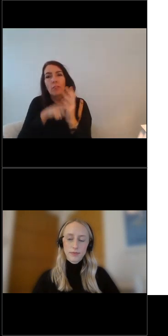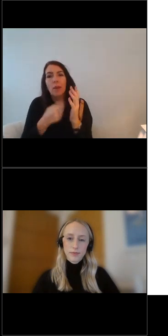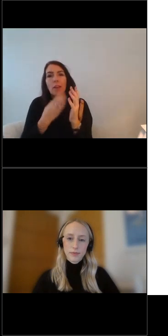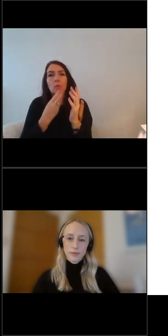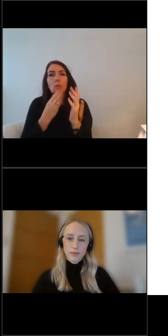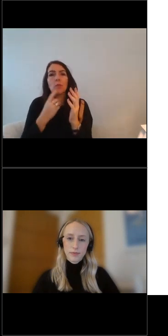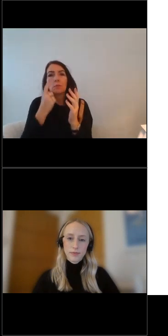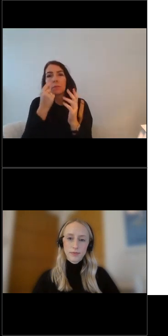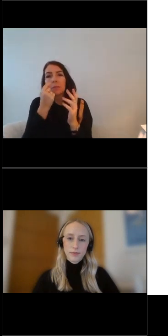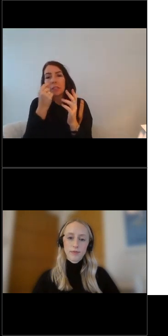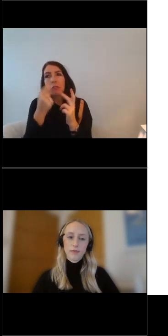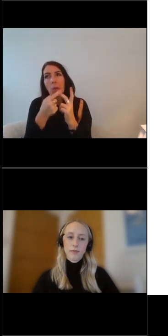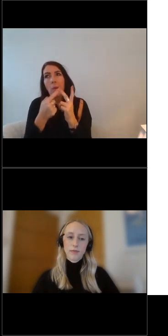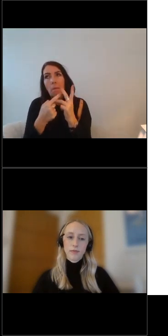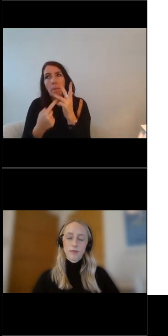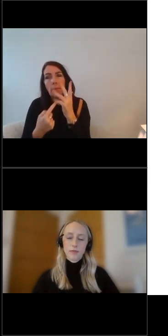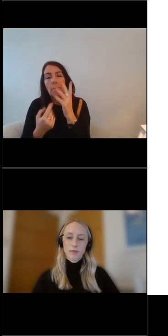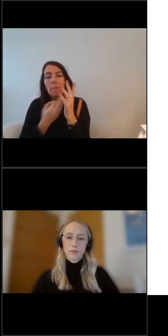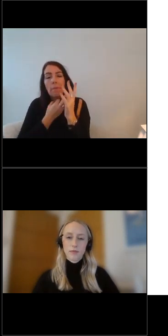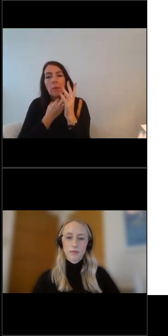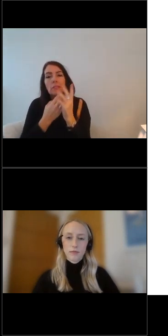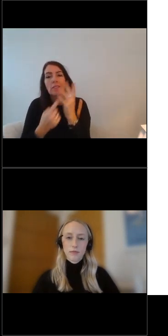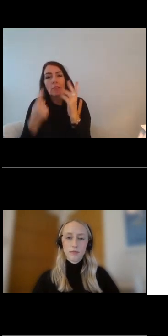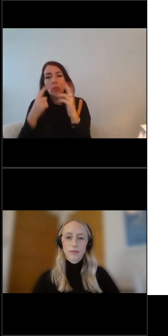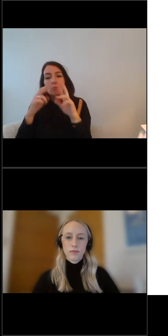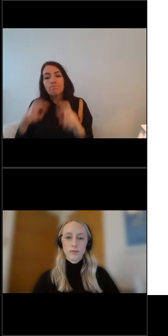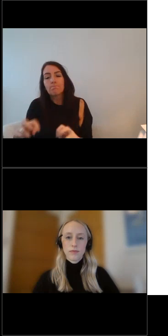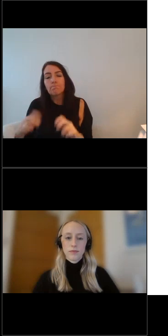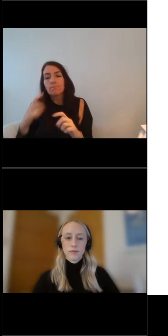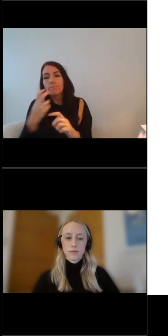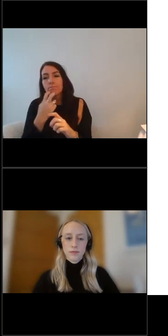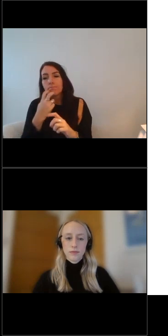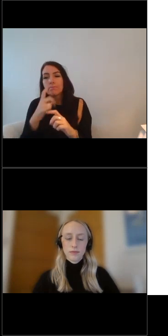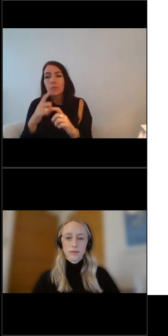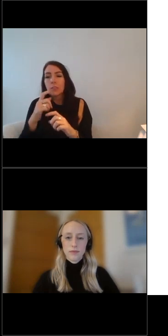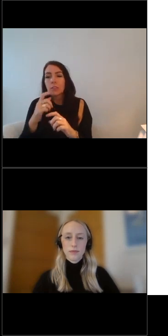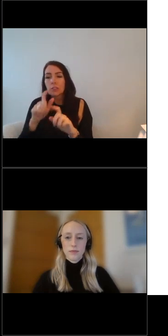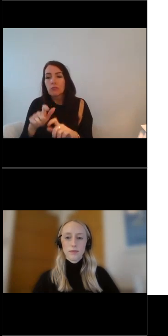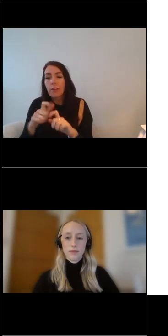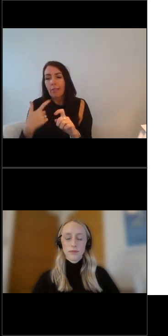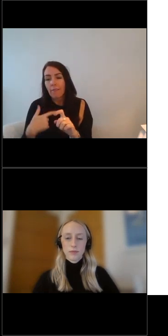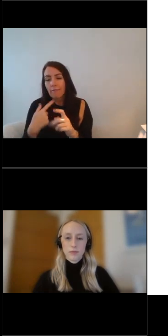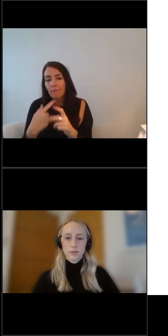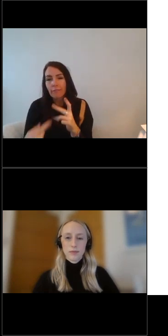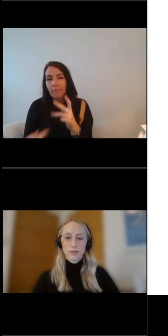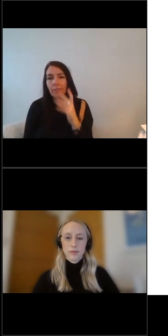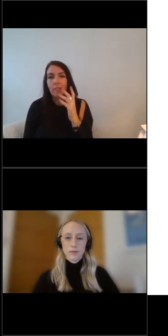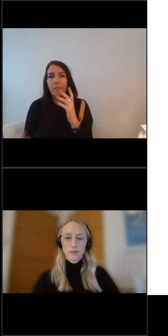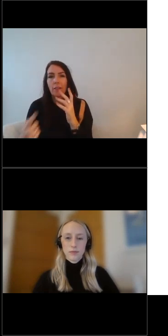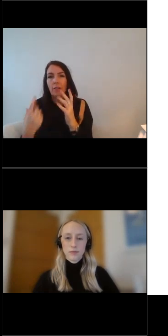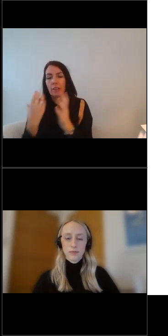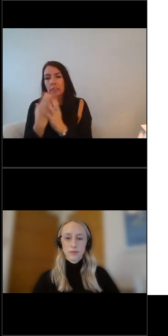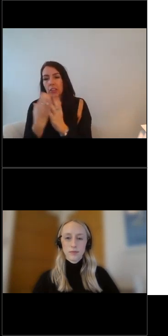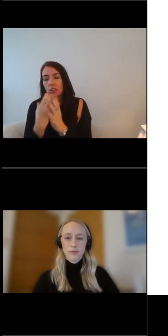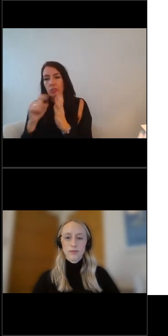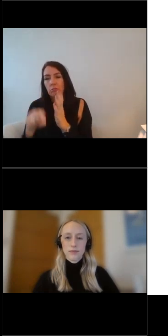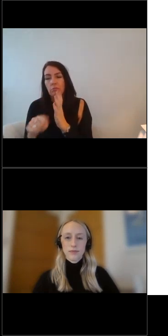potentially exist, and you need to do your homework on battery residual life and condition.